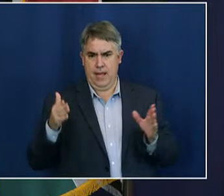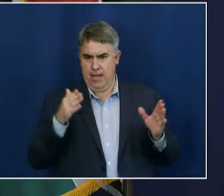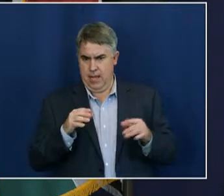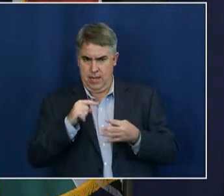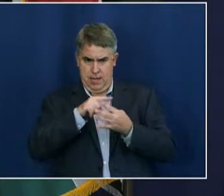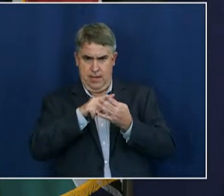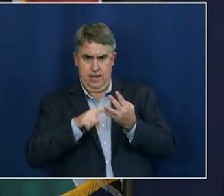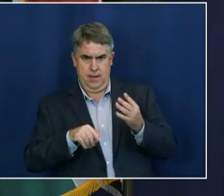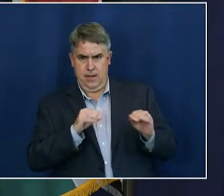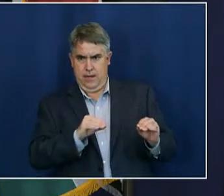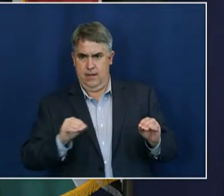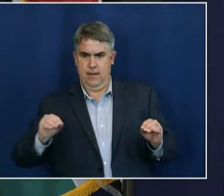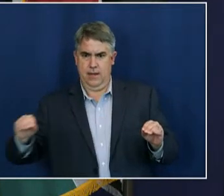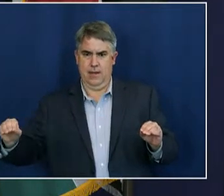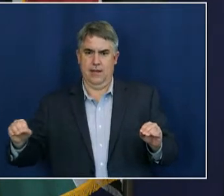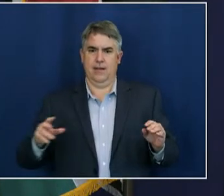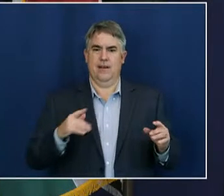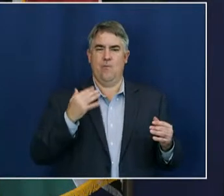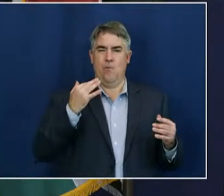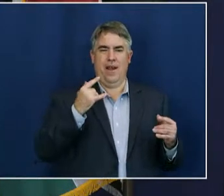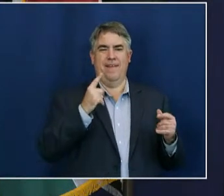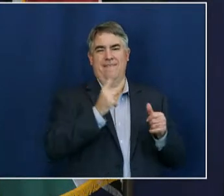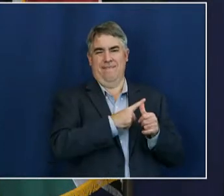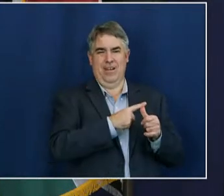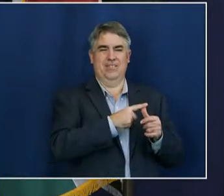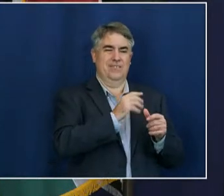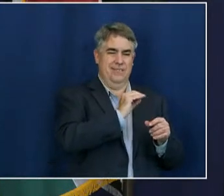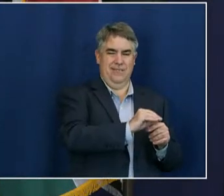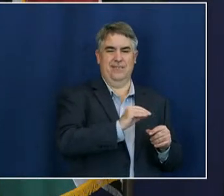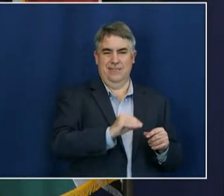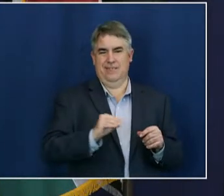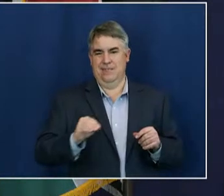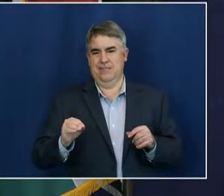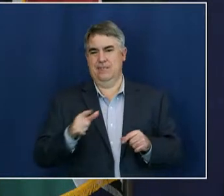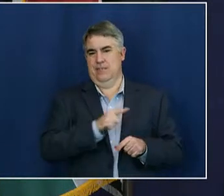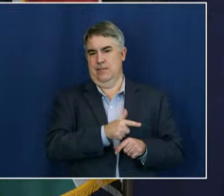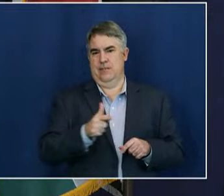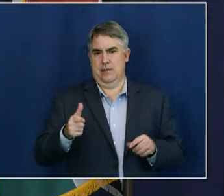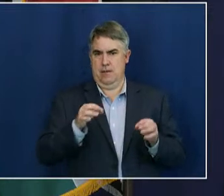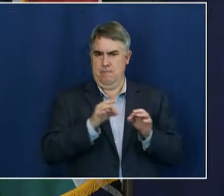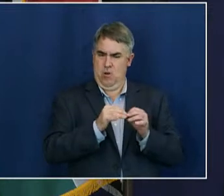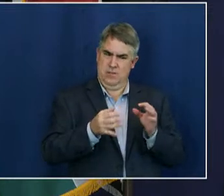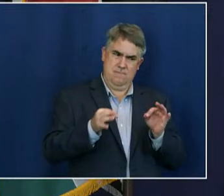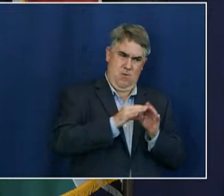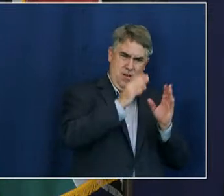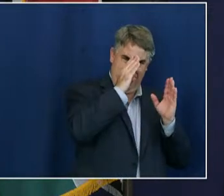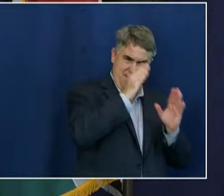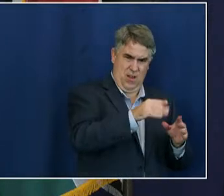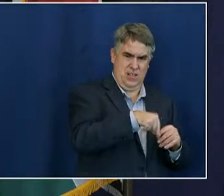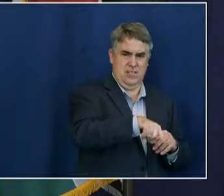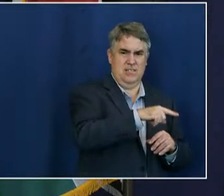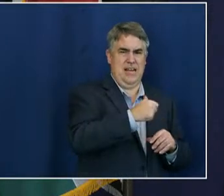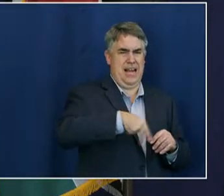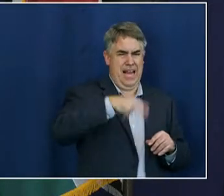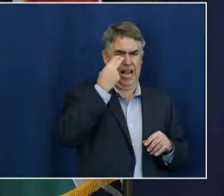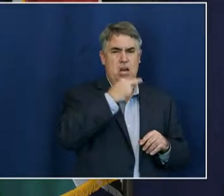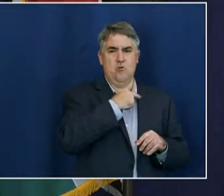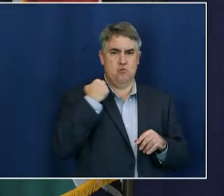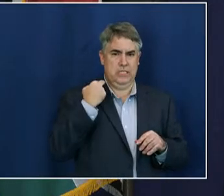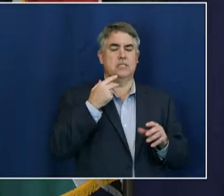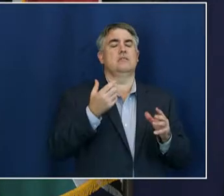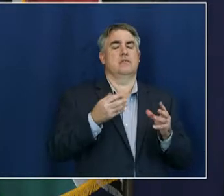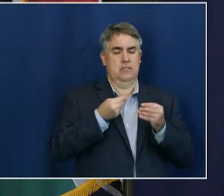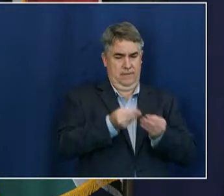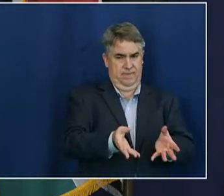approach was developed. So we can vaccinate those at highest risk first. So right now we are